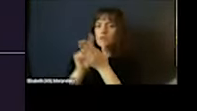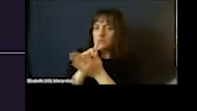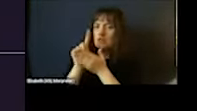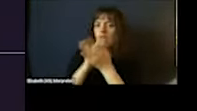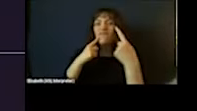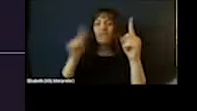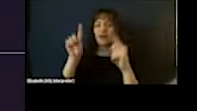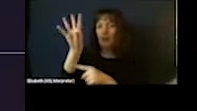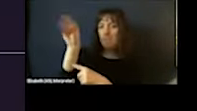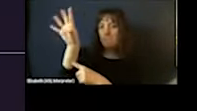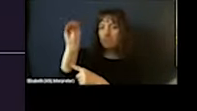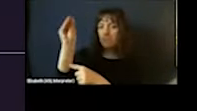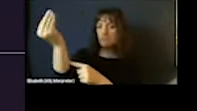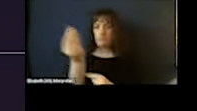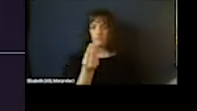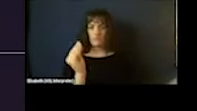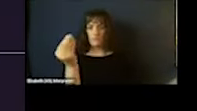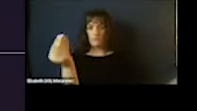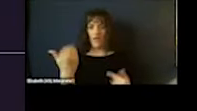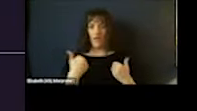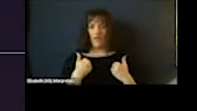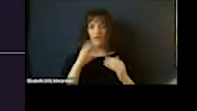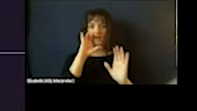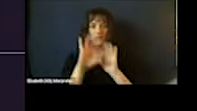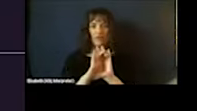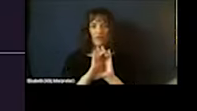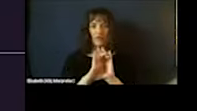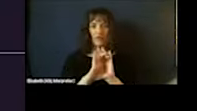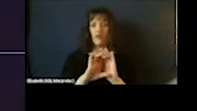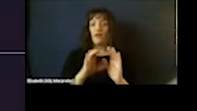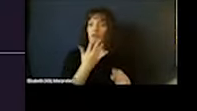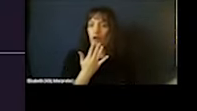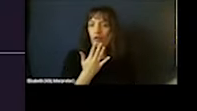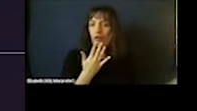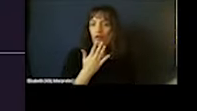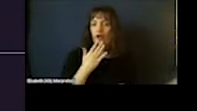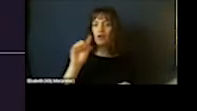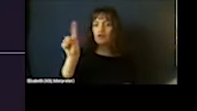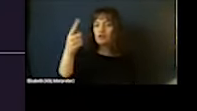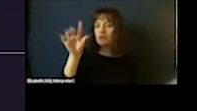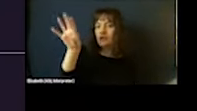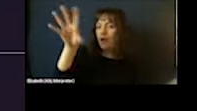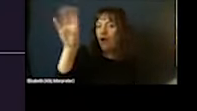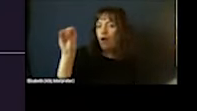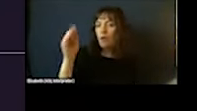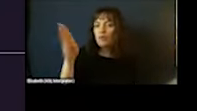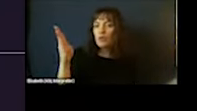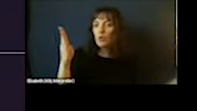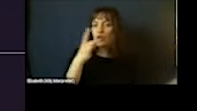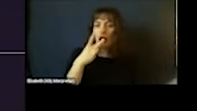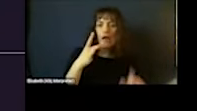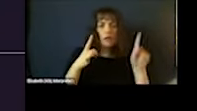they're combinations of images that have just collected blue light and just collected red light and just collected green light. Those images are stacked on top of each